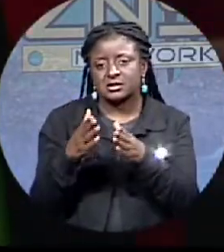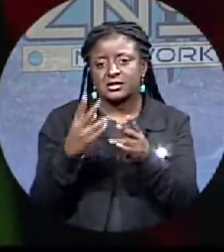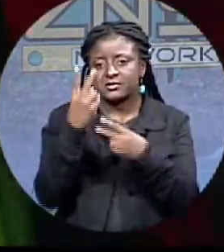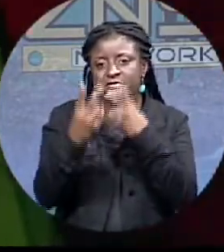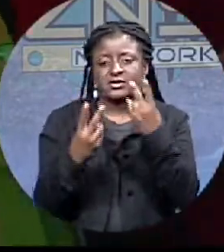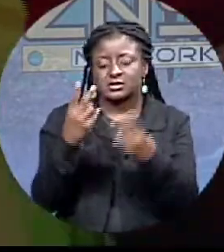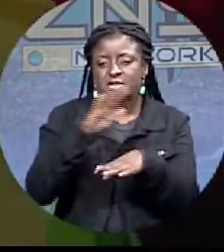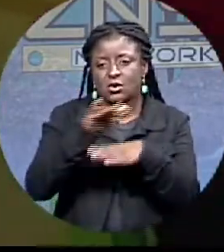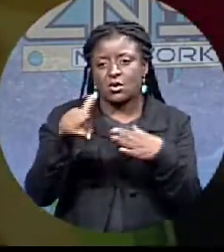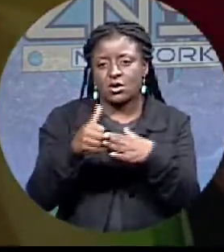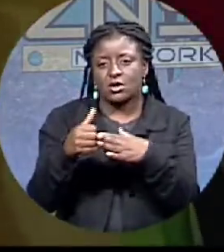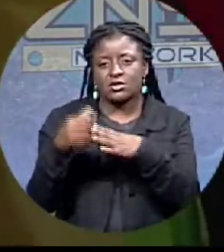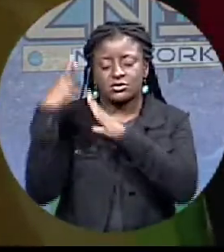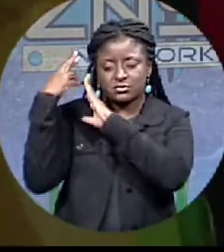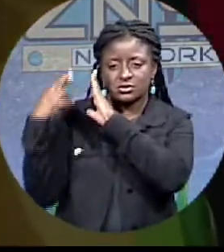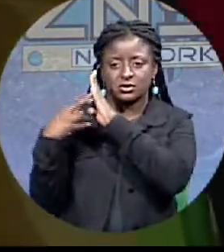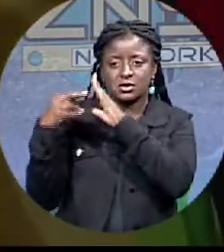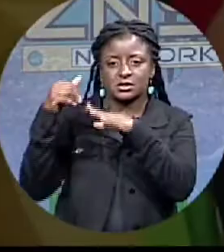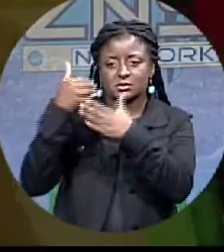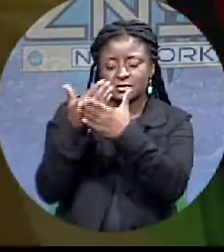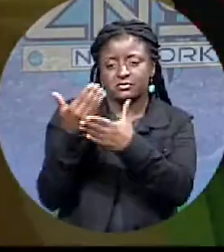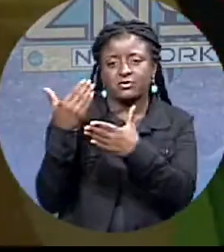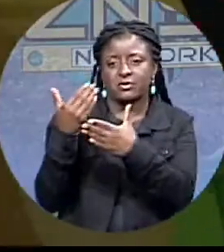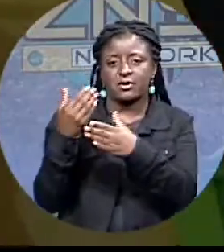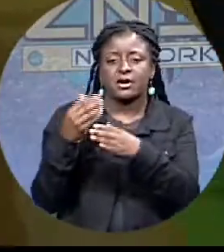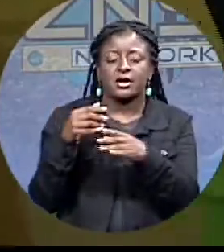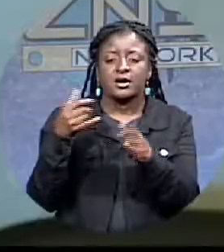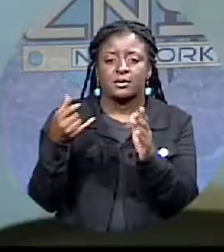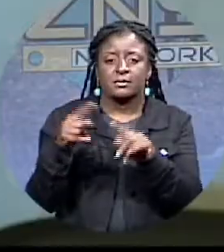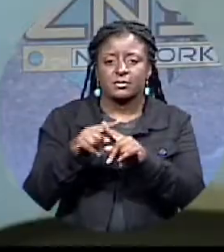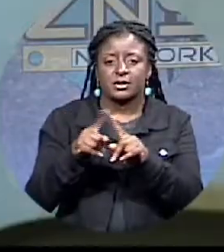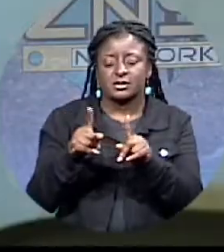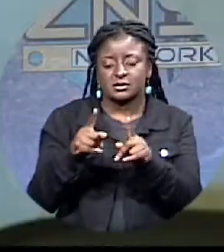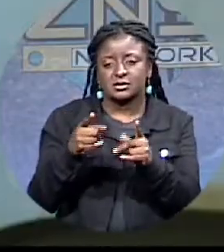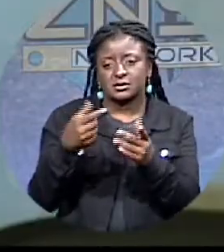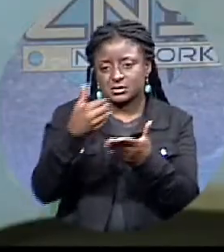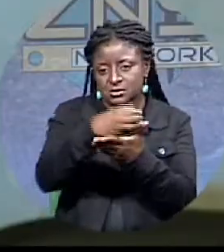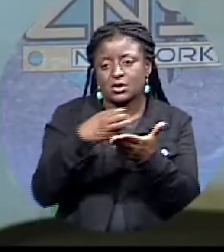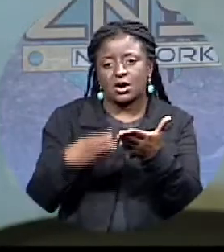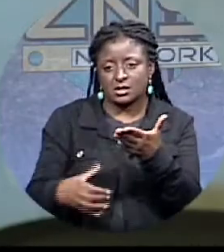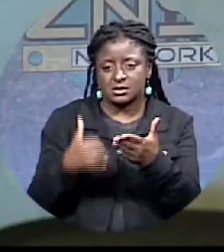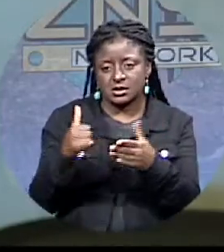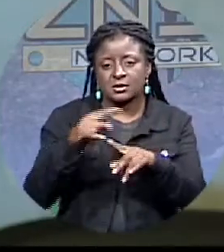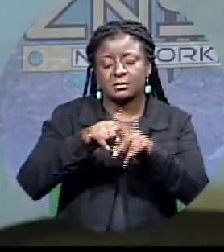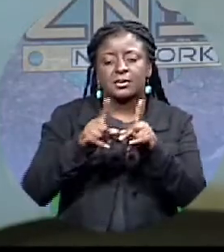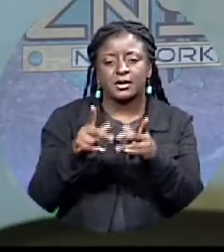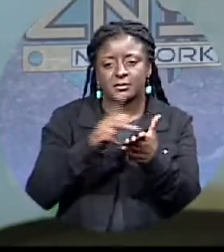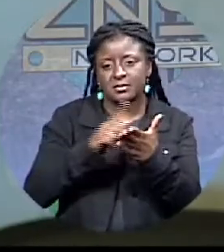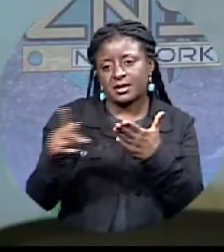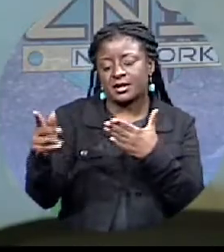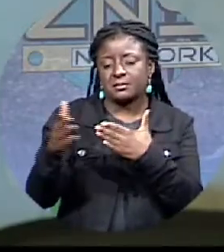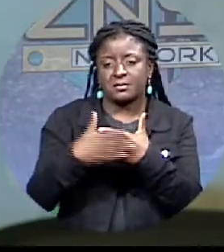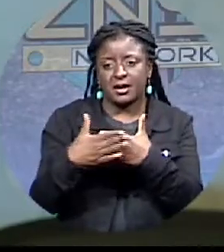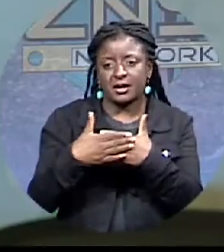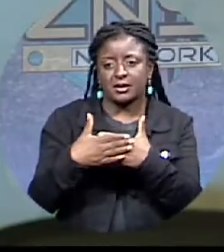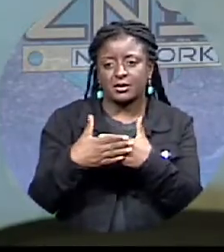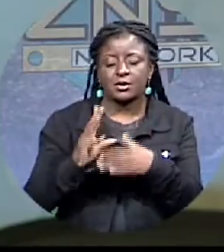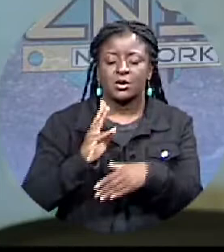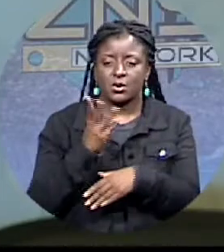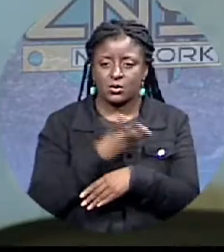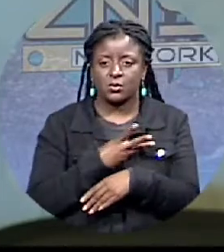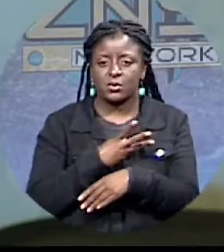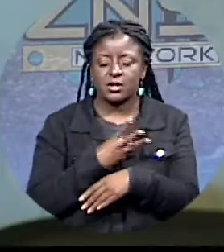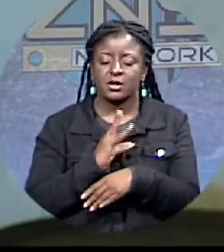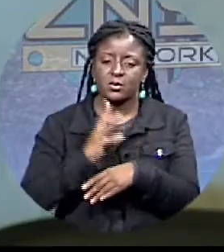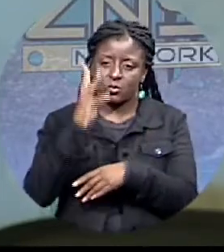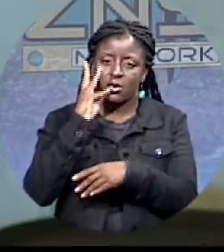costly venture, but it is a plan that has paid back. We wine and dine them. It takes